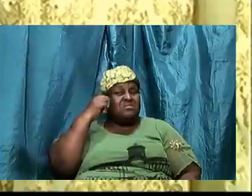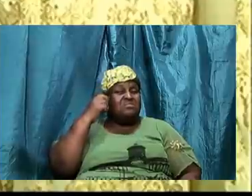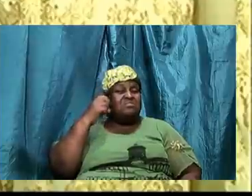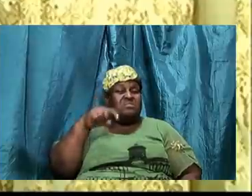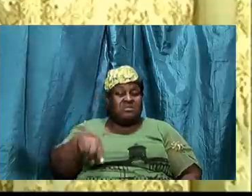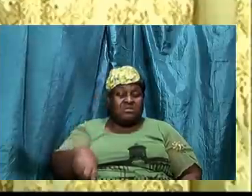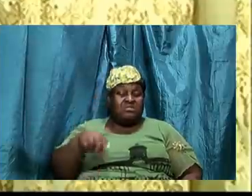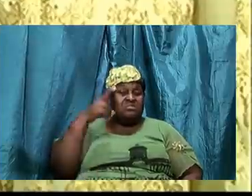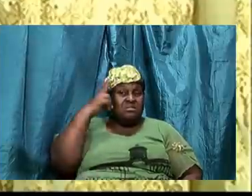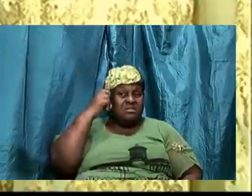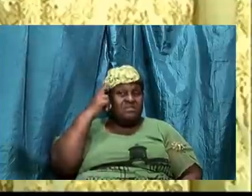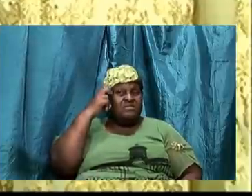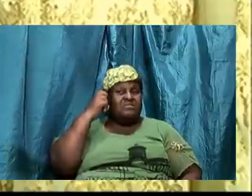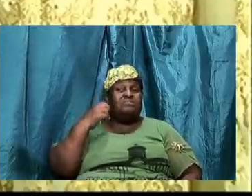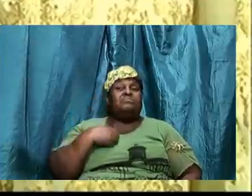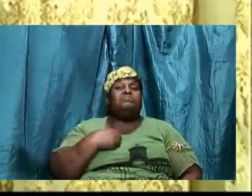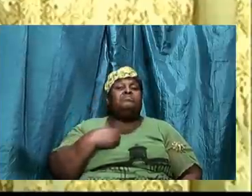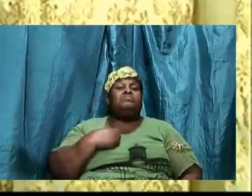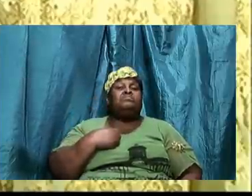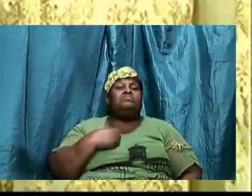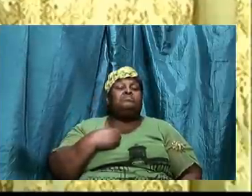adversary